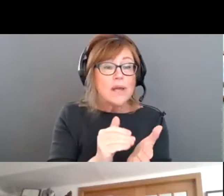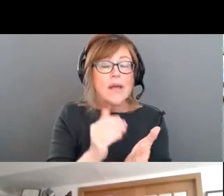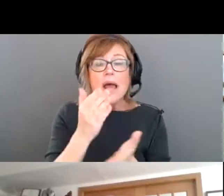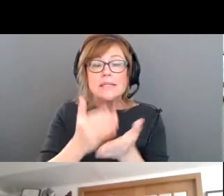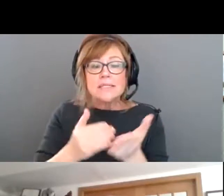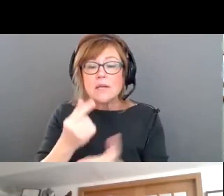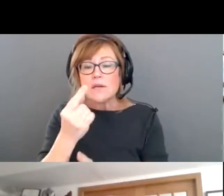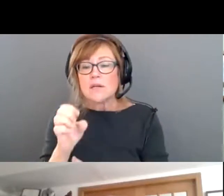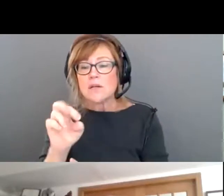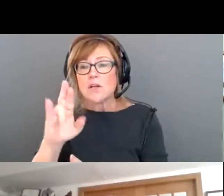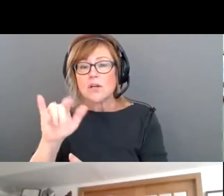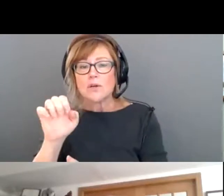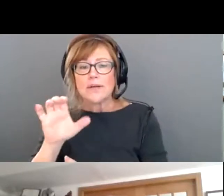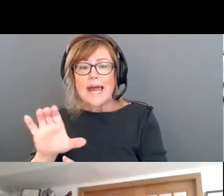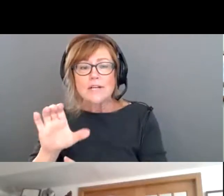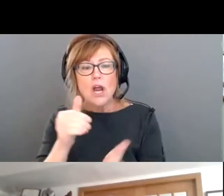geriatricians attend.